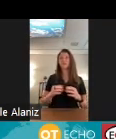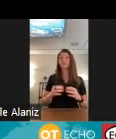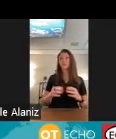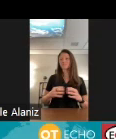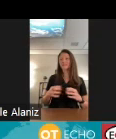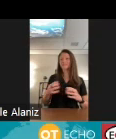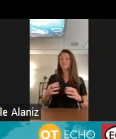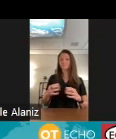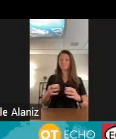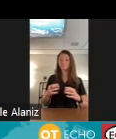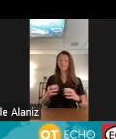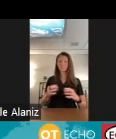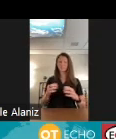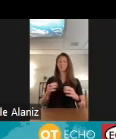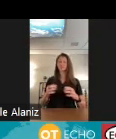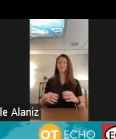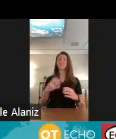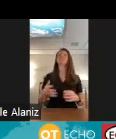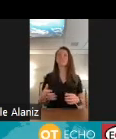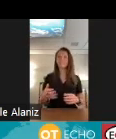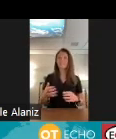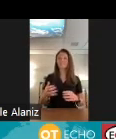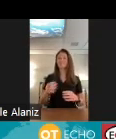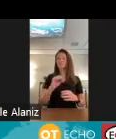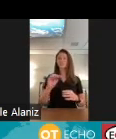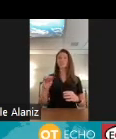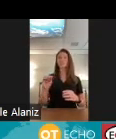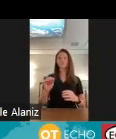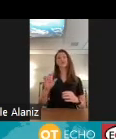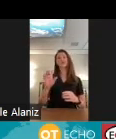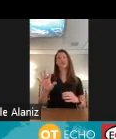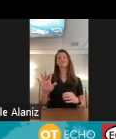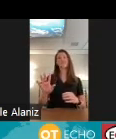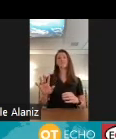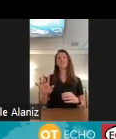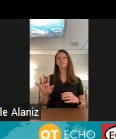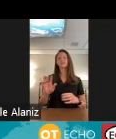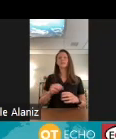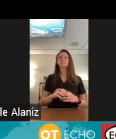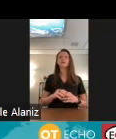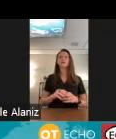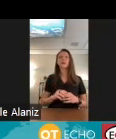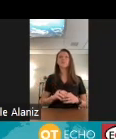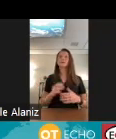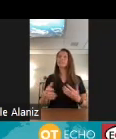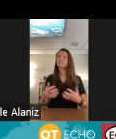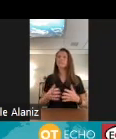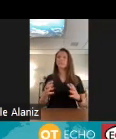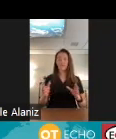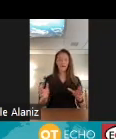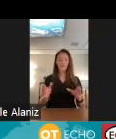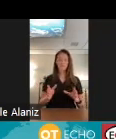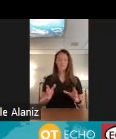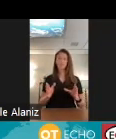It also requires that inhibition because your initial instinct is to just read the word, not say the color. So that's an